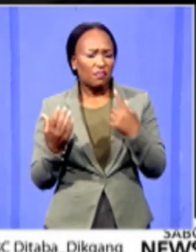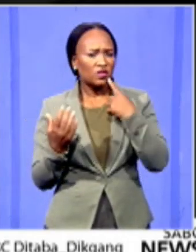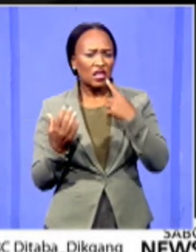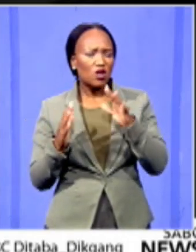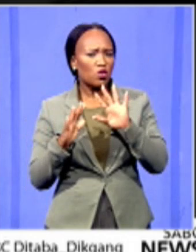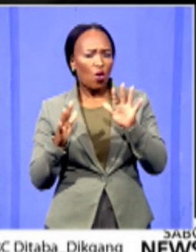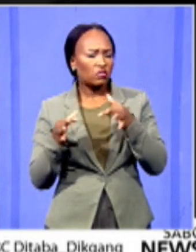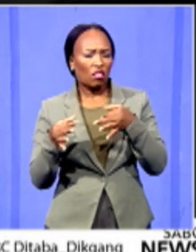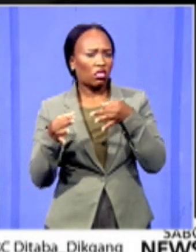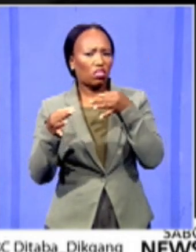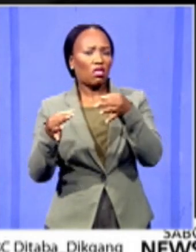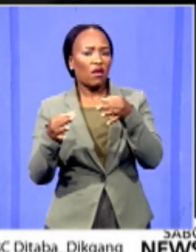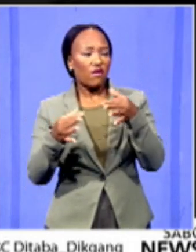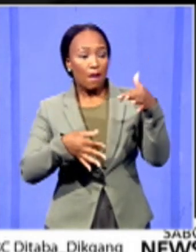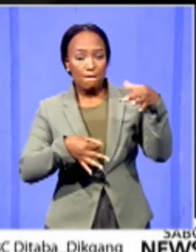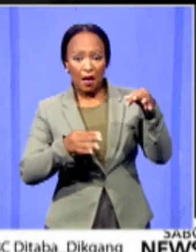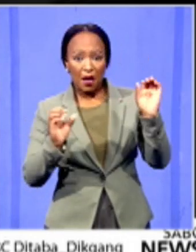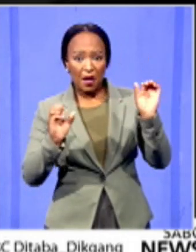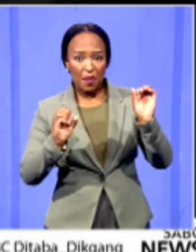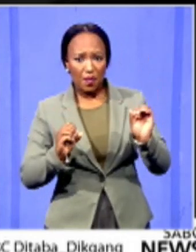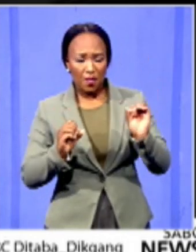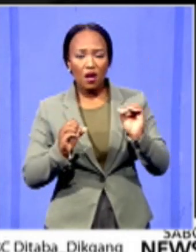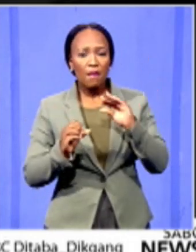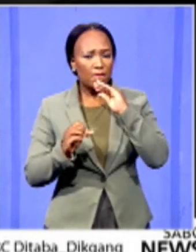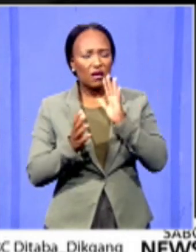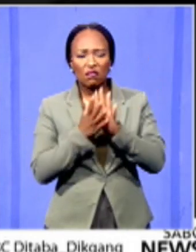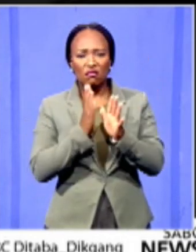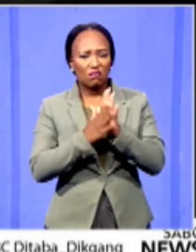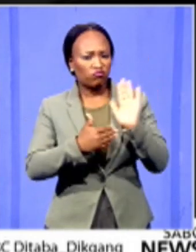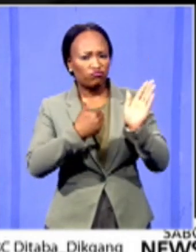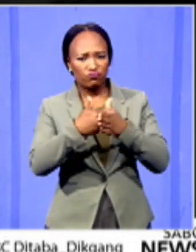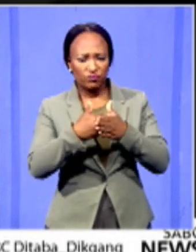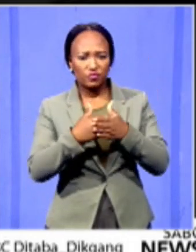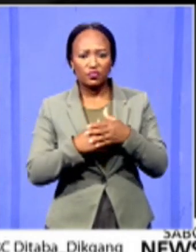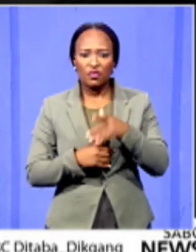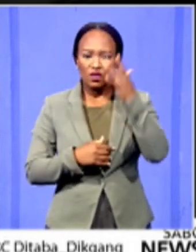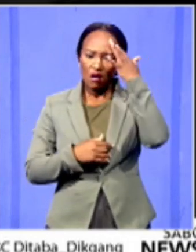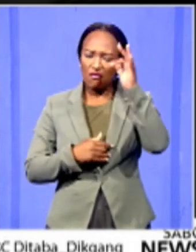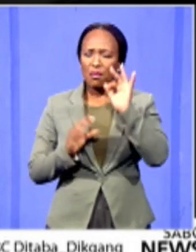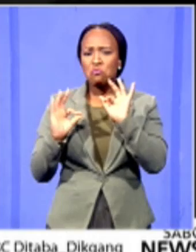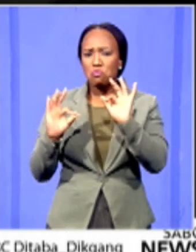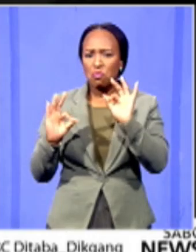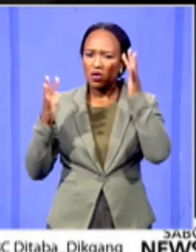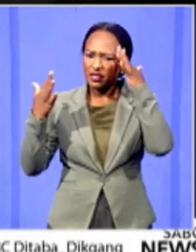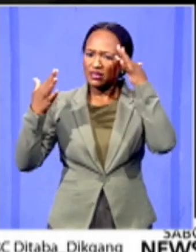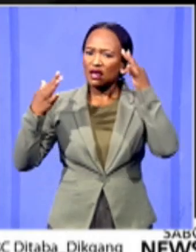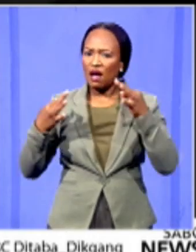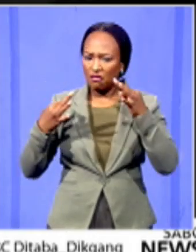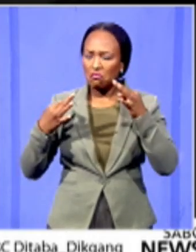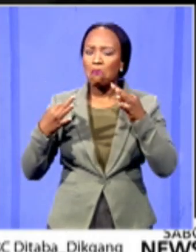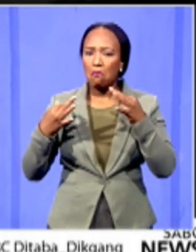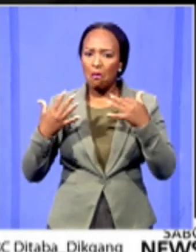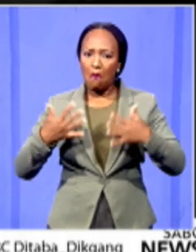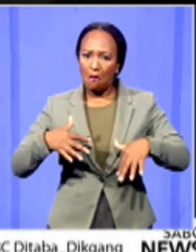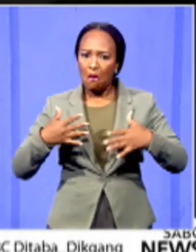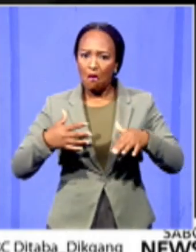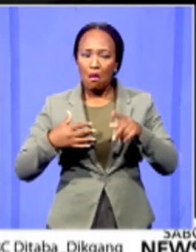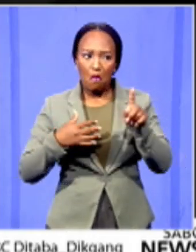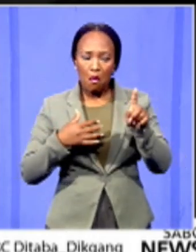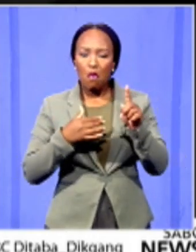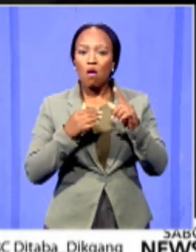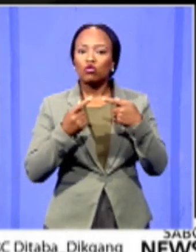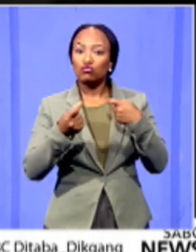senang dipampiri a ebe gore e tšhaile ya bona. Ke bona mmušo ke re sekgetho sa maleba sa gore o katološe gore matšatši ya gore beng